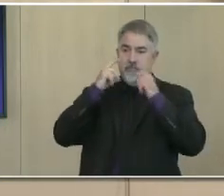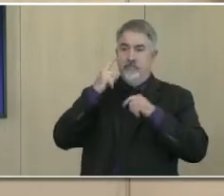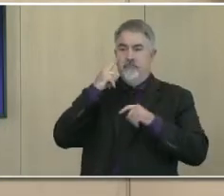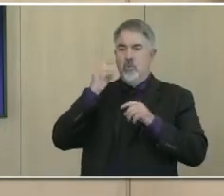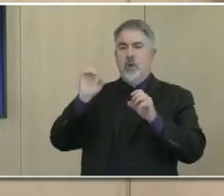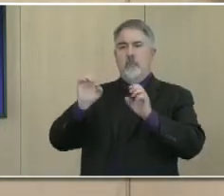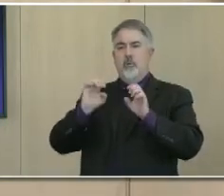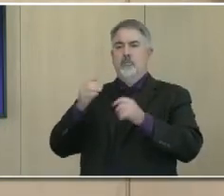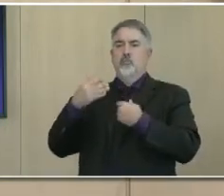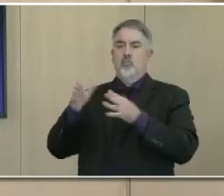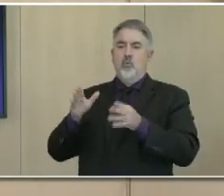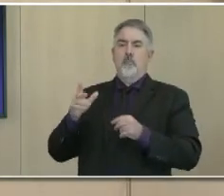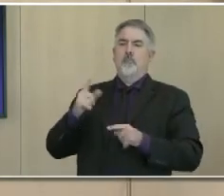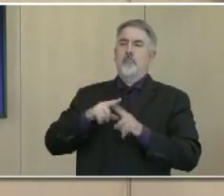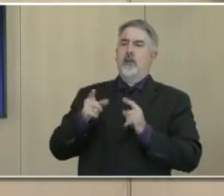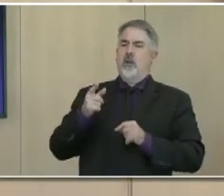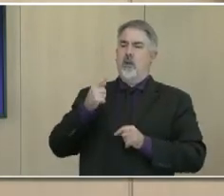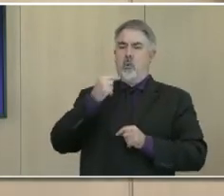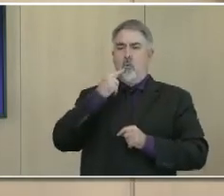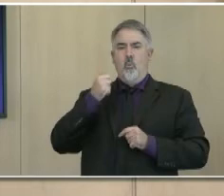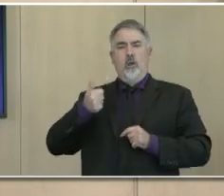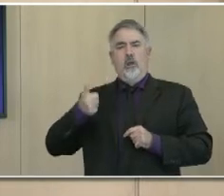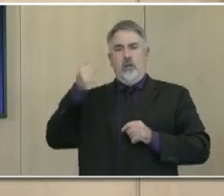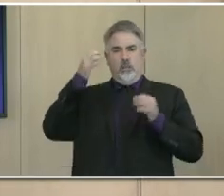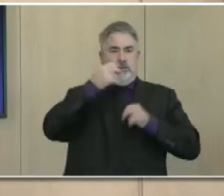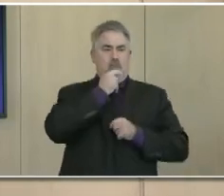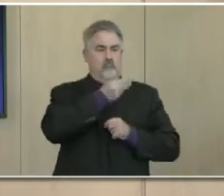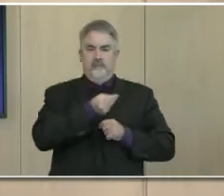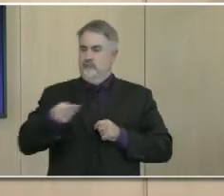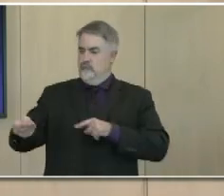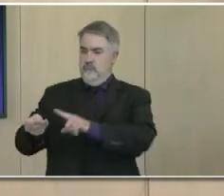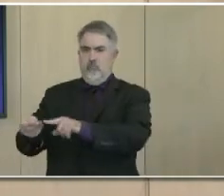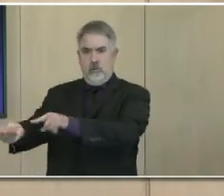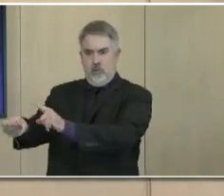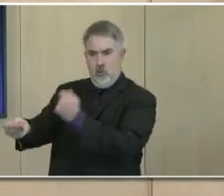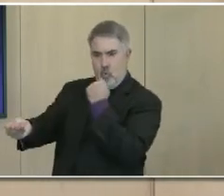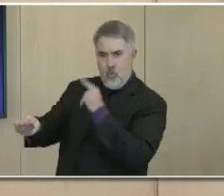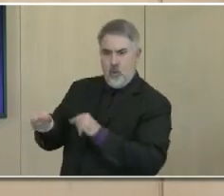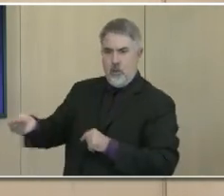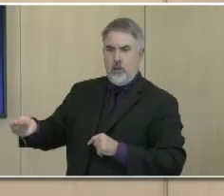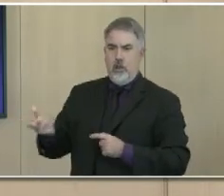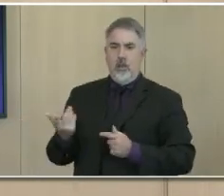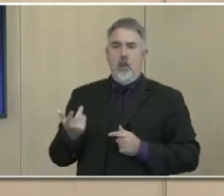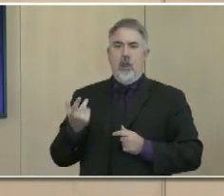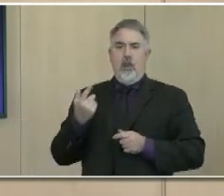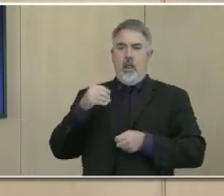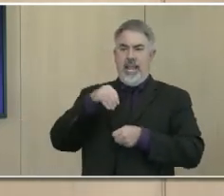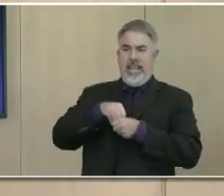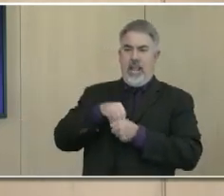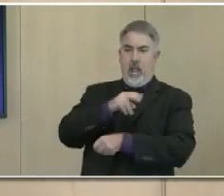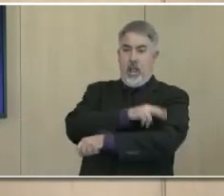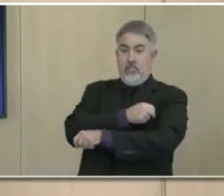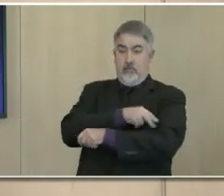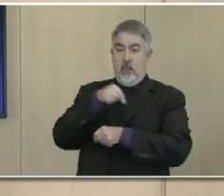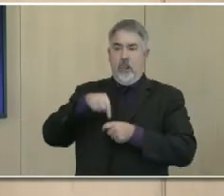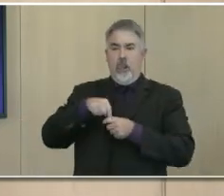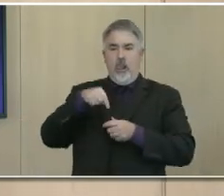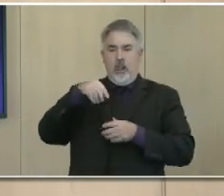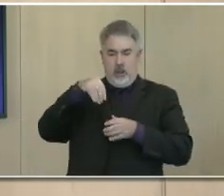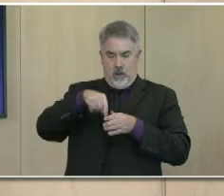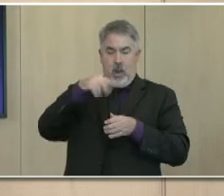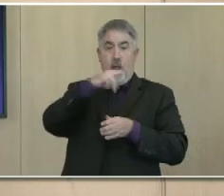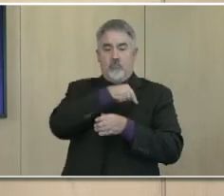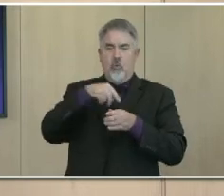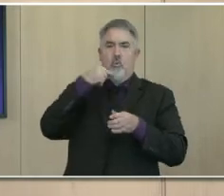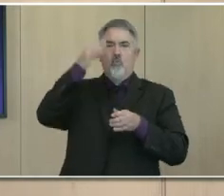Who decides how these items are distributed in the hospitals? She's trying to understand why nurses or doctors outside of the ER